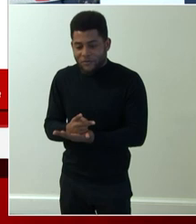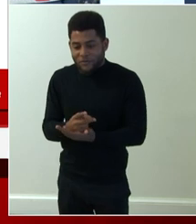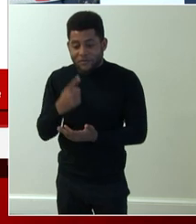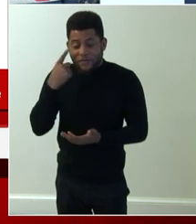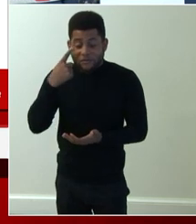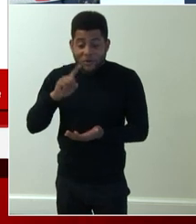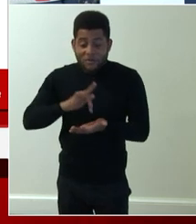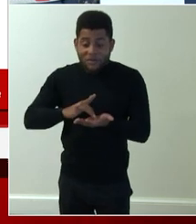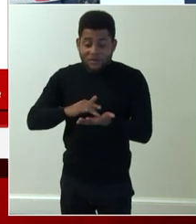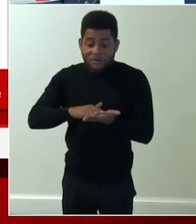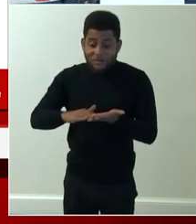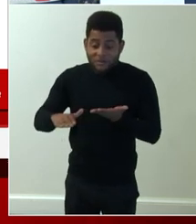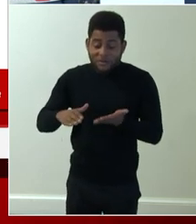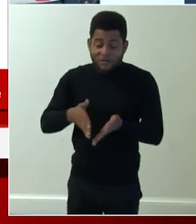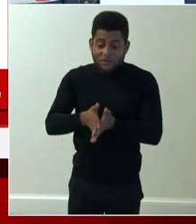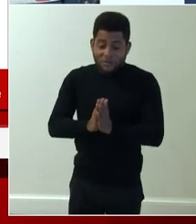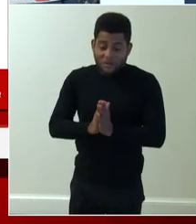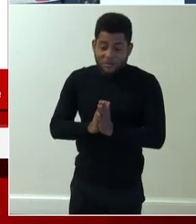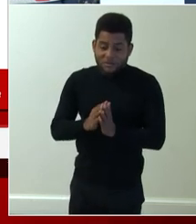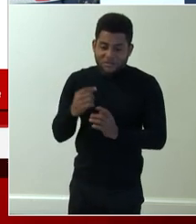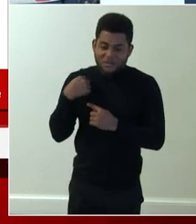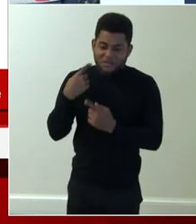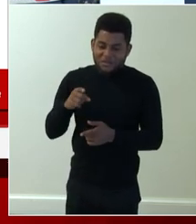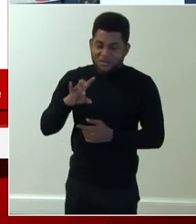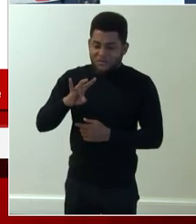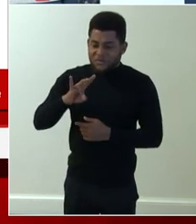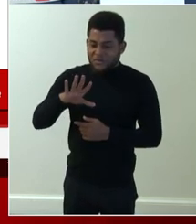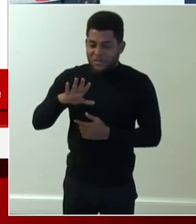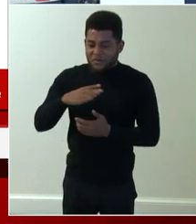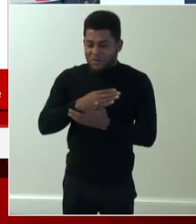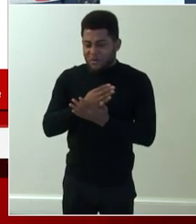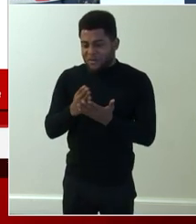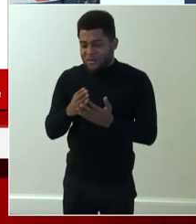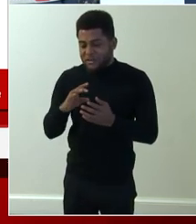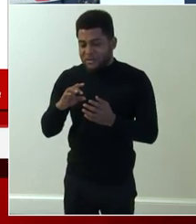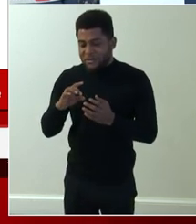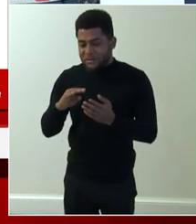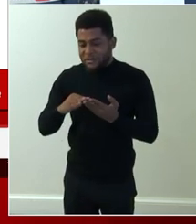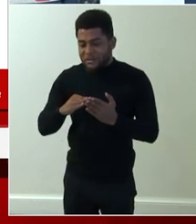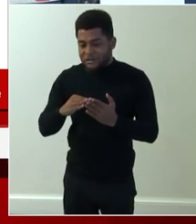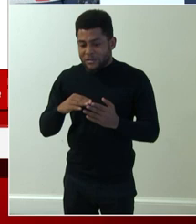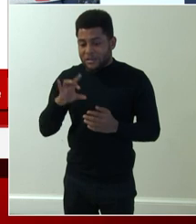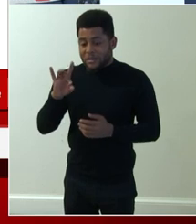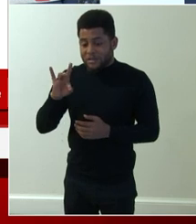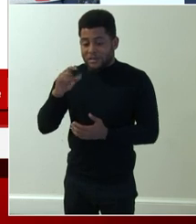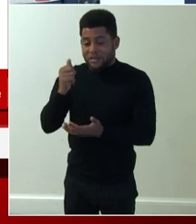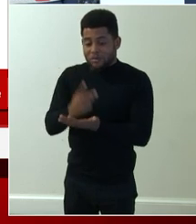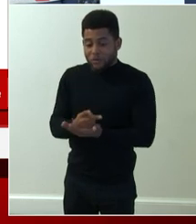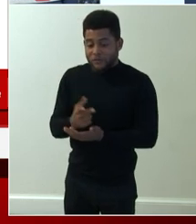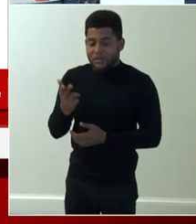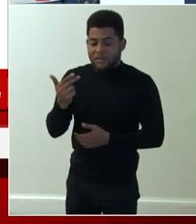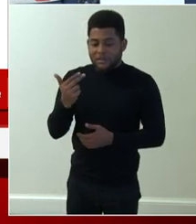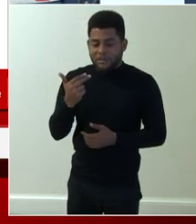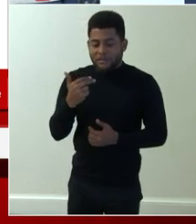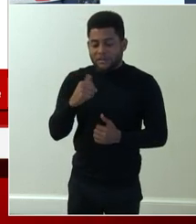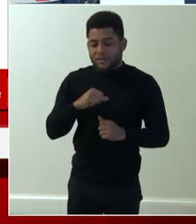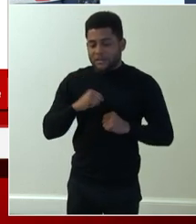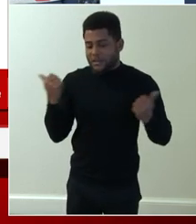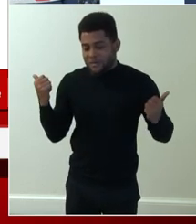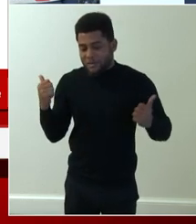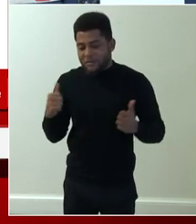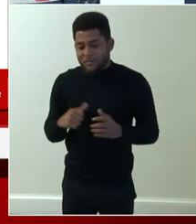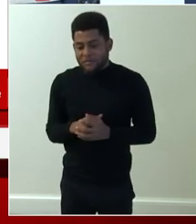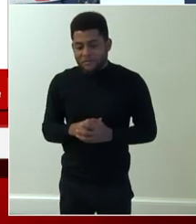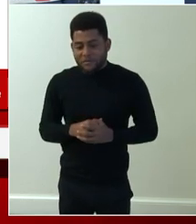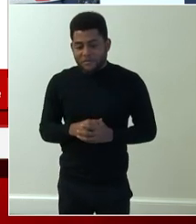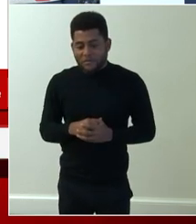exemption requests, there have been 75 across the city. 8 have been approved and 13 have been denied, and the balance are still